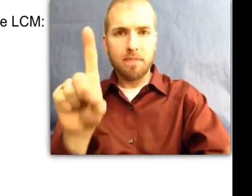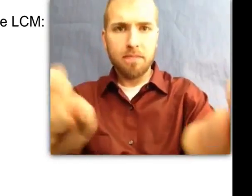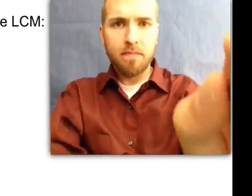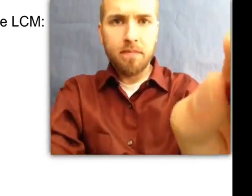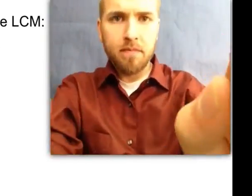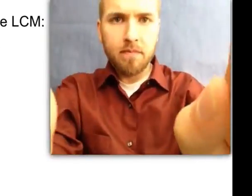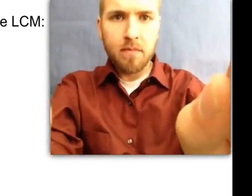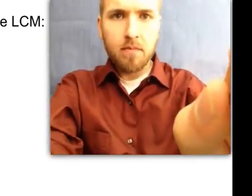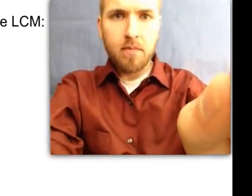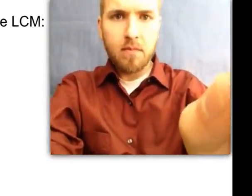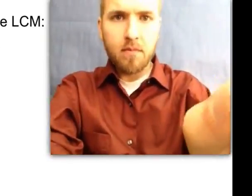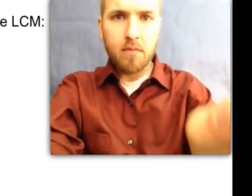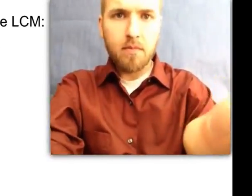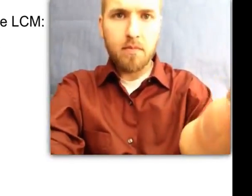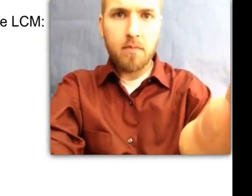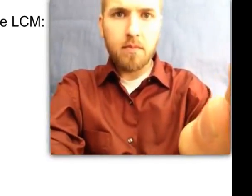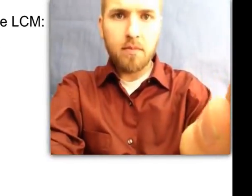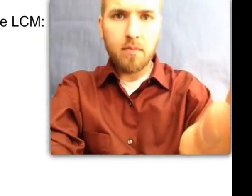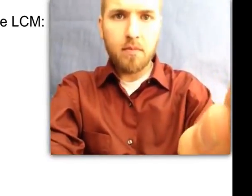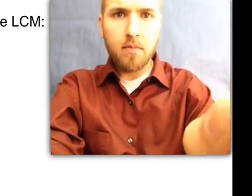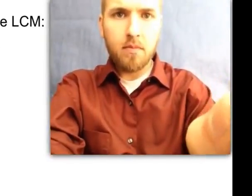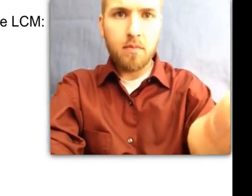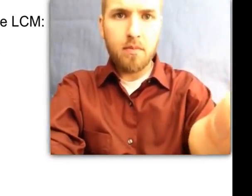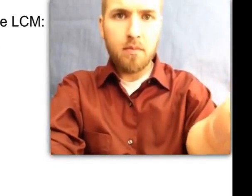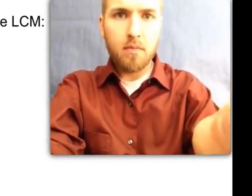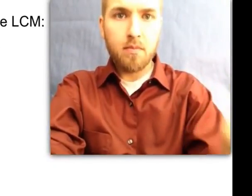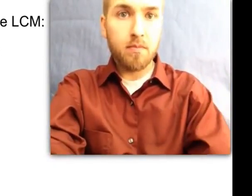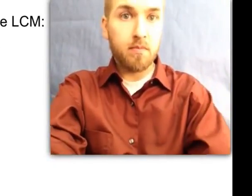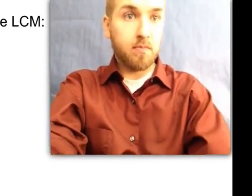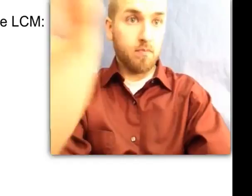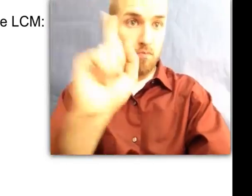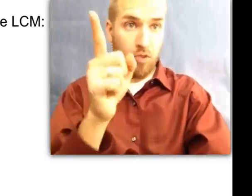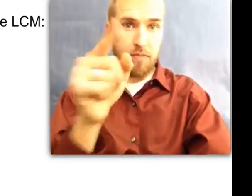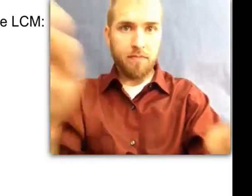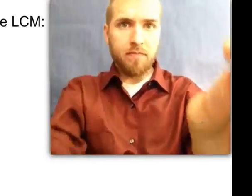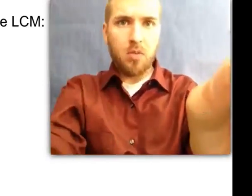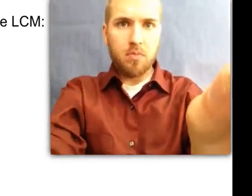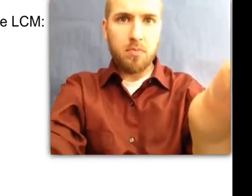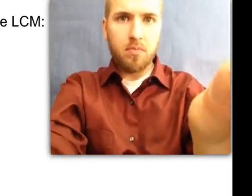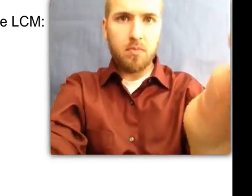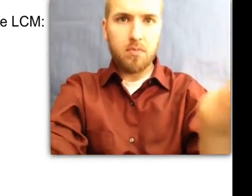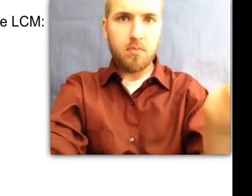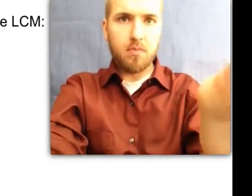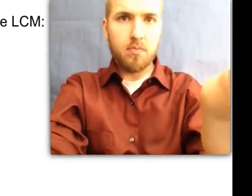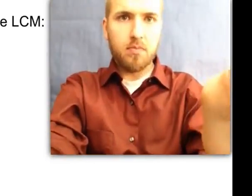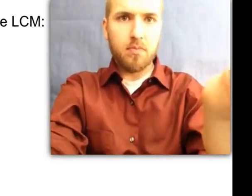So we're going to break down 6 even more. What multiplies to make 6? 3 and 2. Okay?